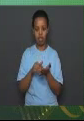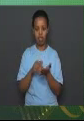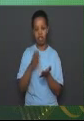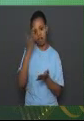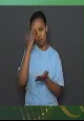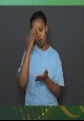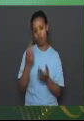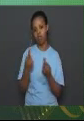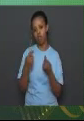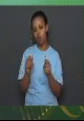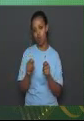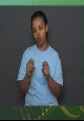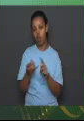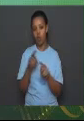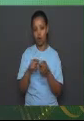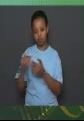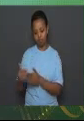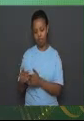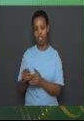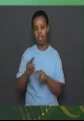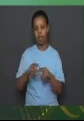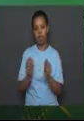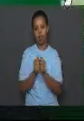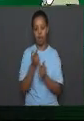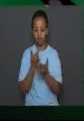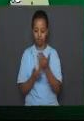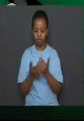a classmate sitting nearby.